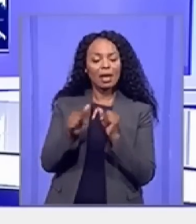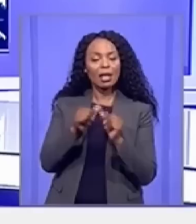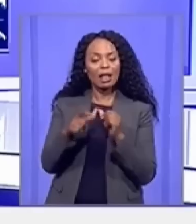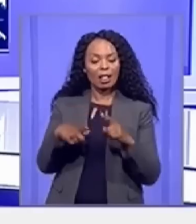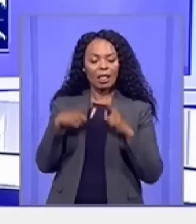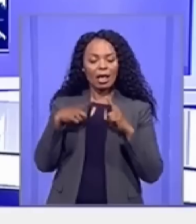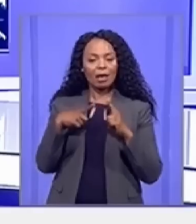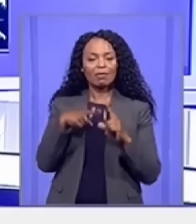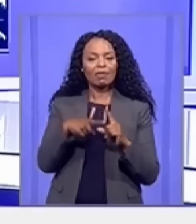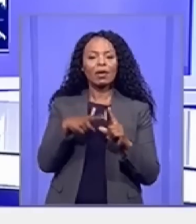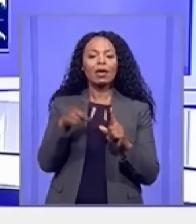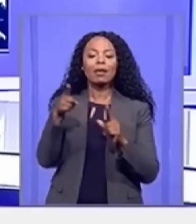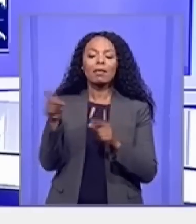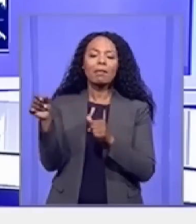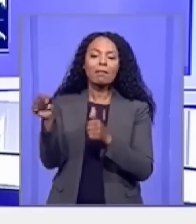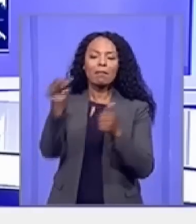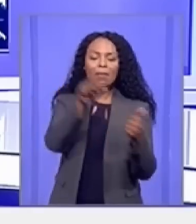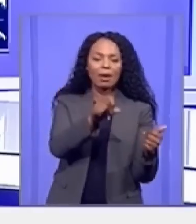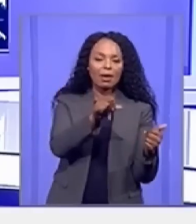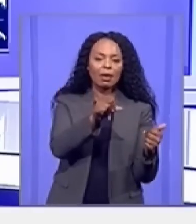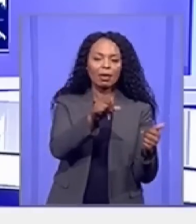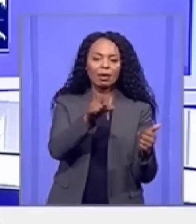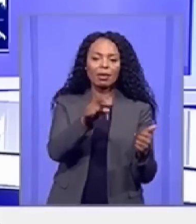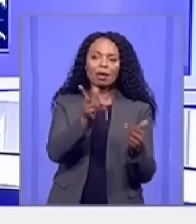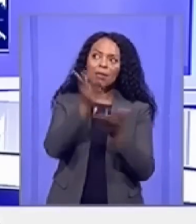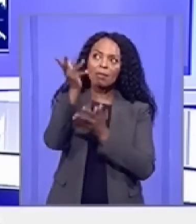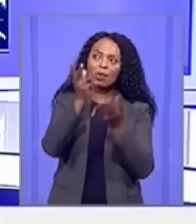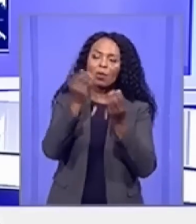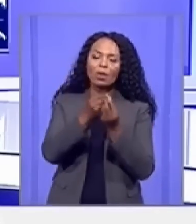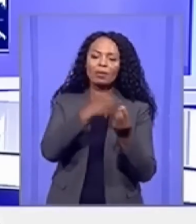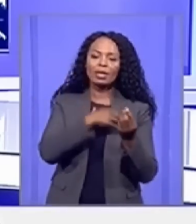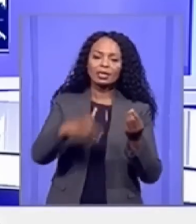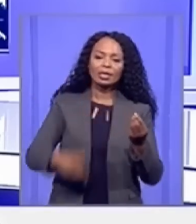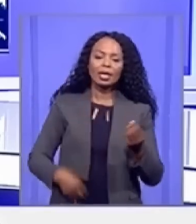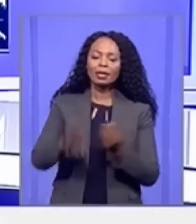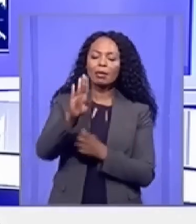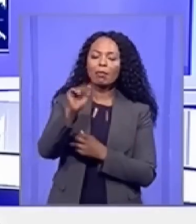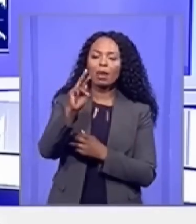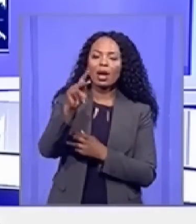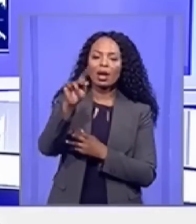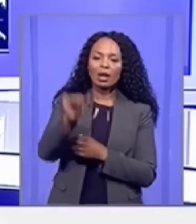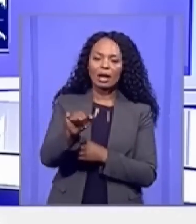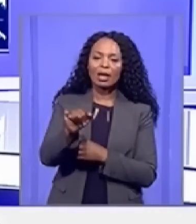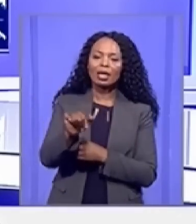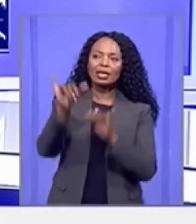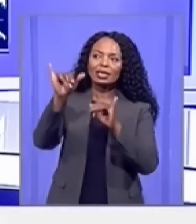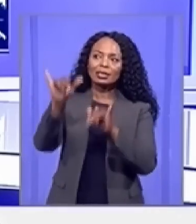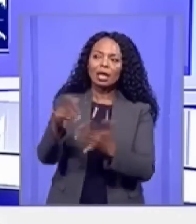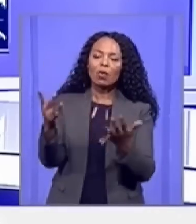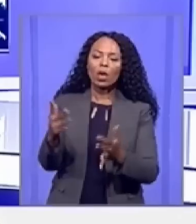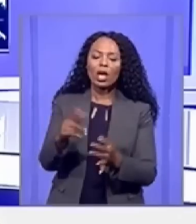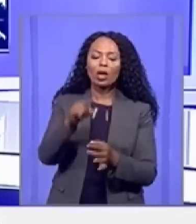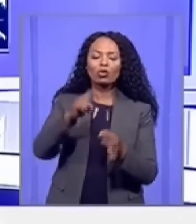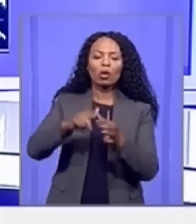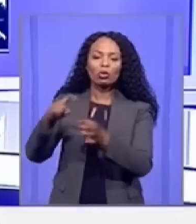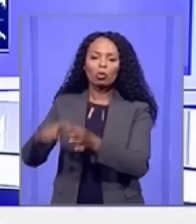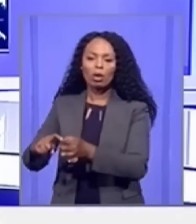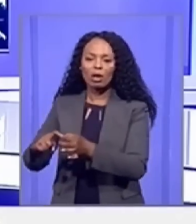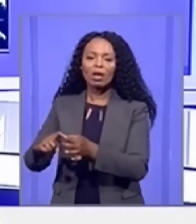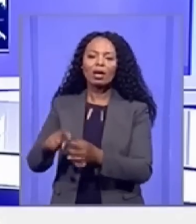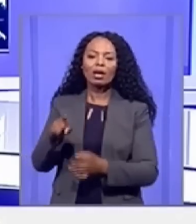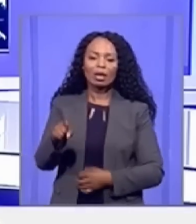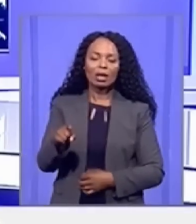qetella a buile ka kgolwa le mopresidente Branda a kgonne ho dula mane Qwaqwa mo ileng ya qetella